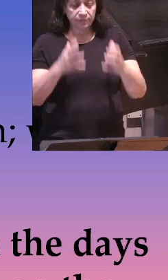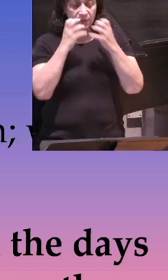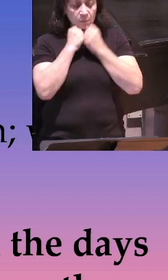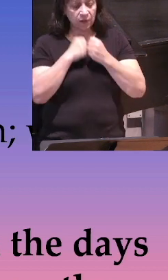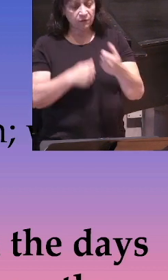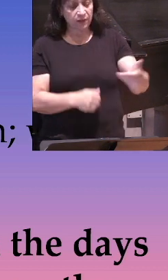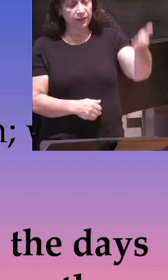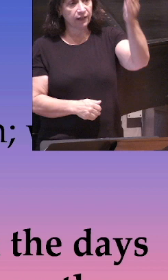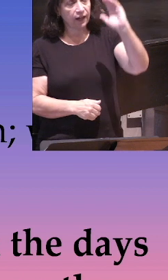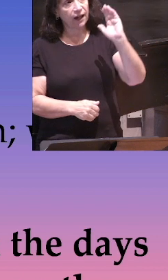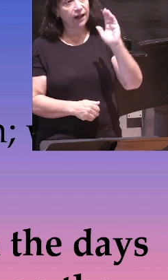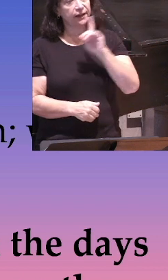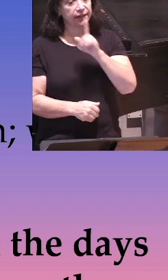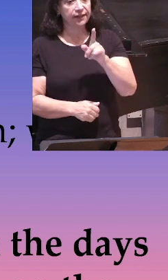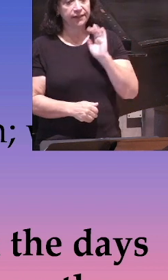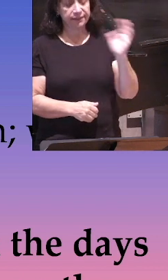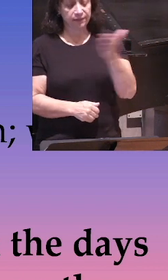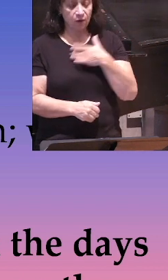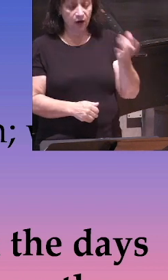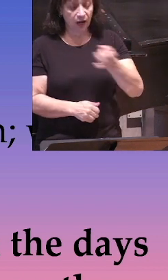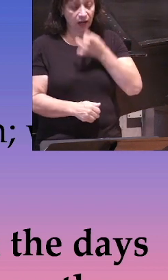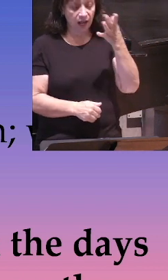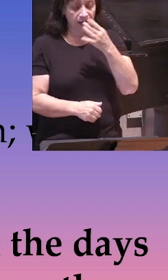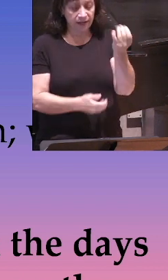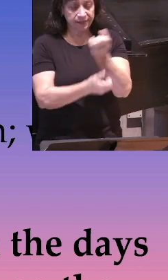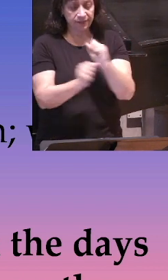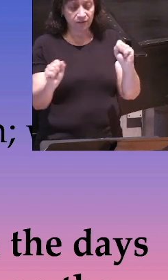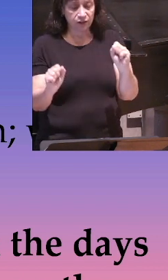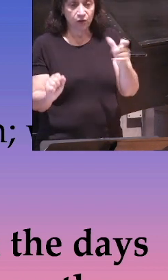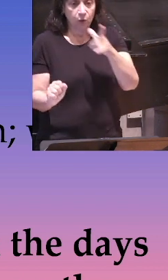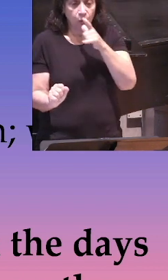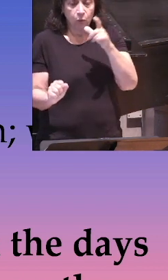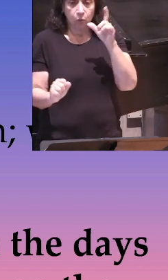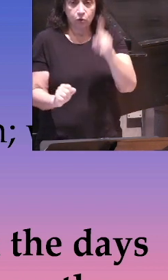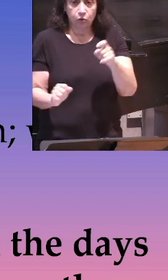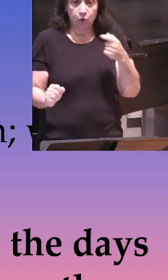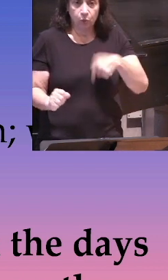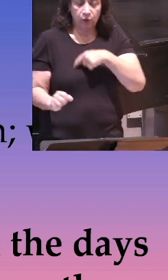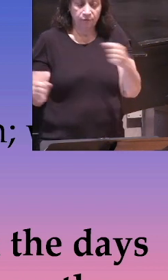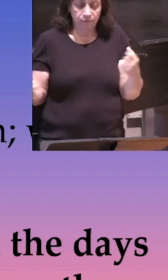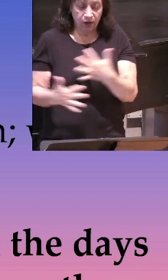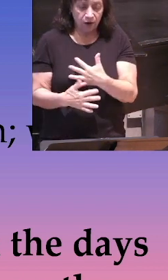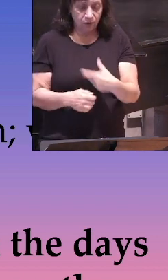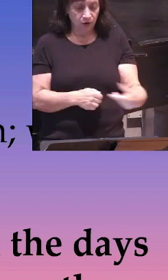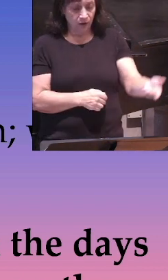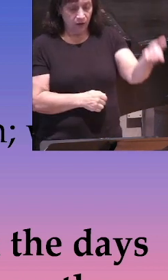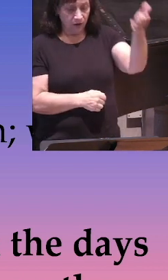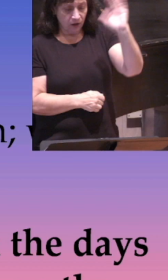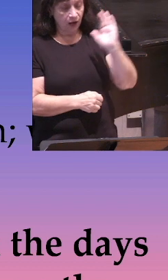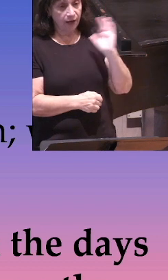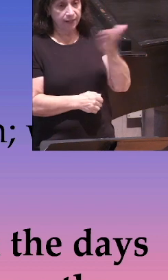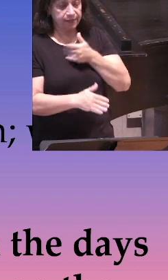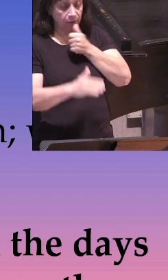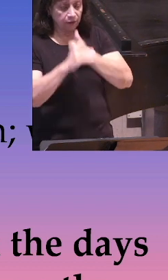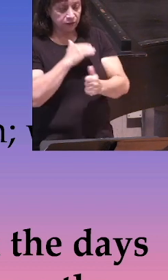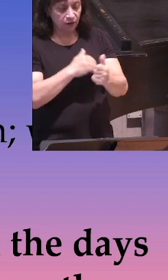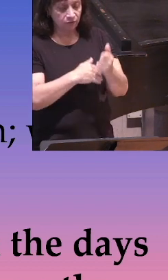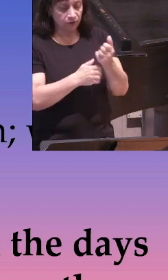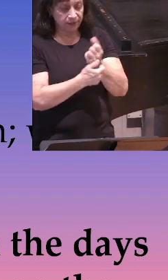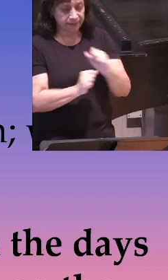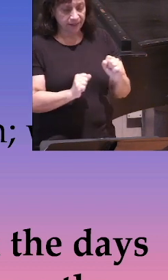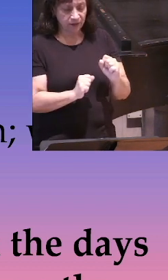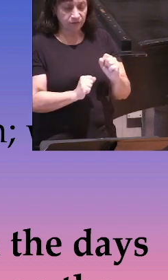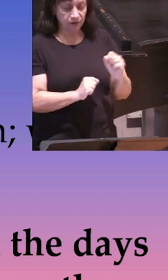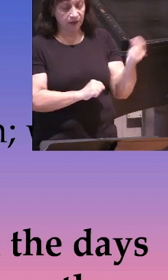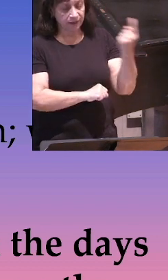Beloveds, God is our light and our salvation. Whom shall we fear? God is our shelter and refuge on